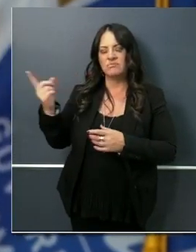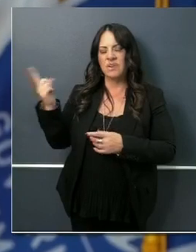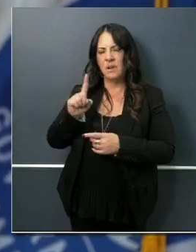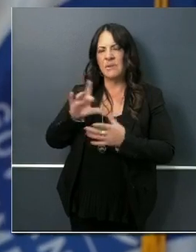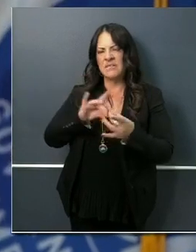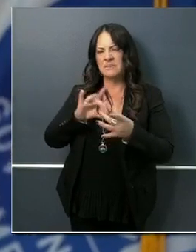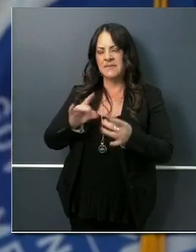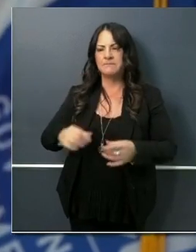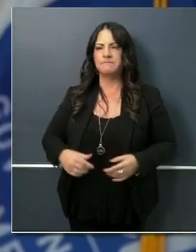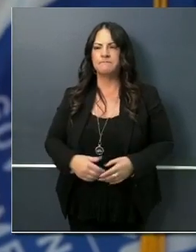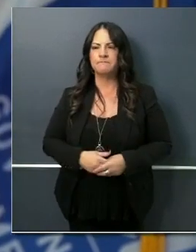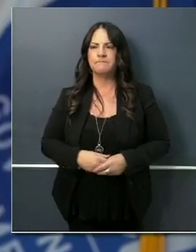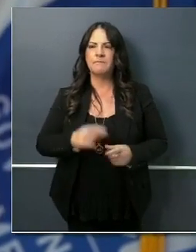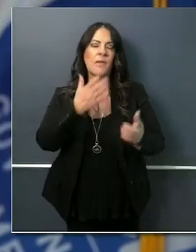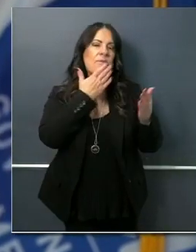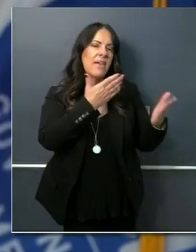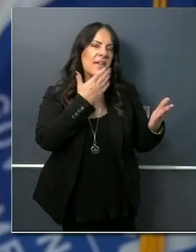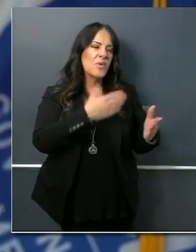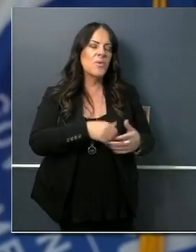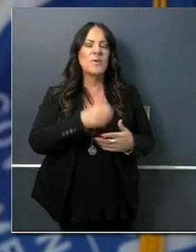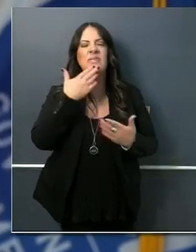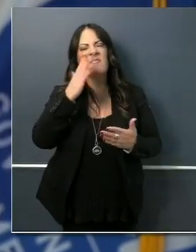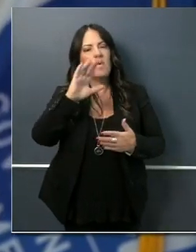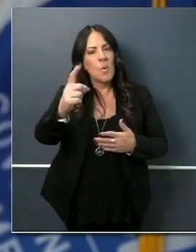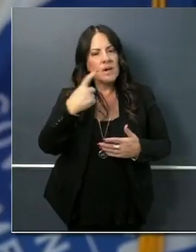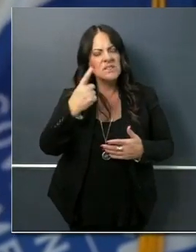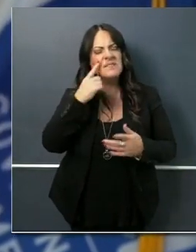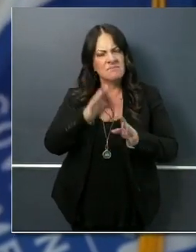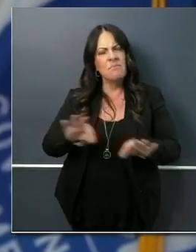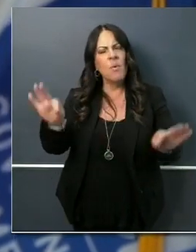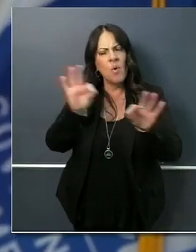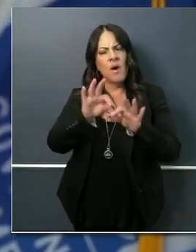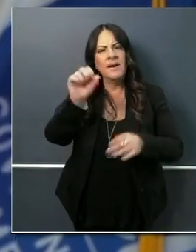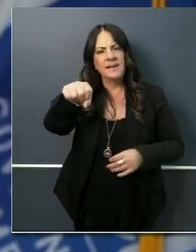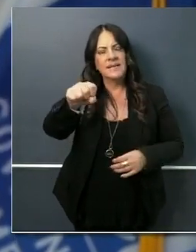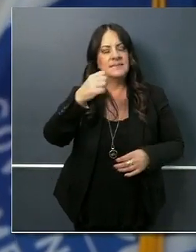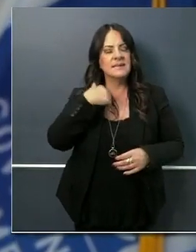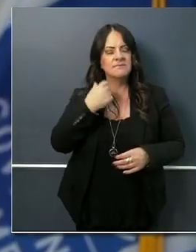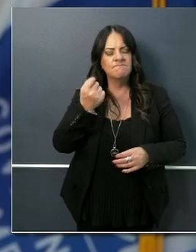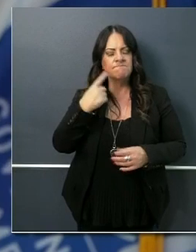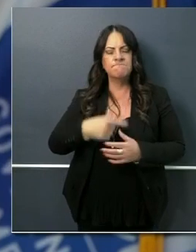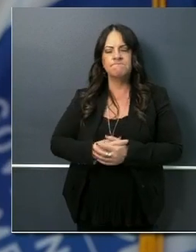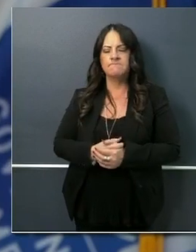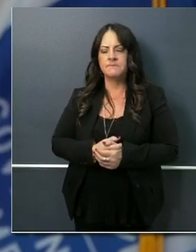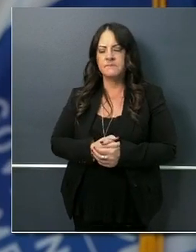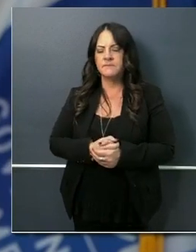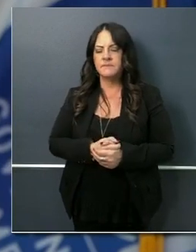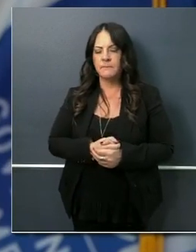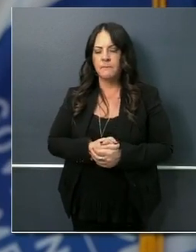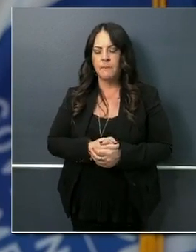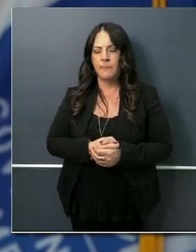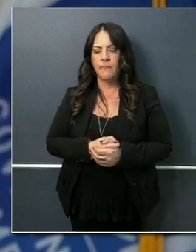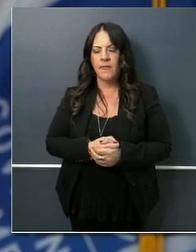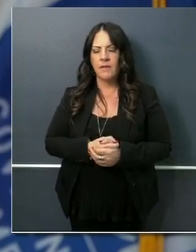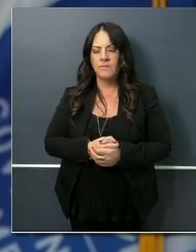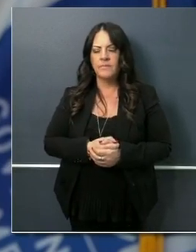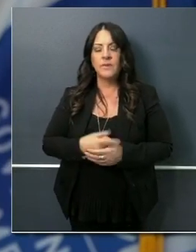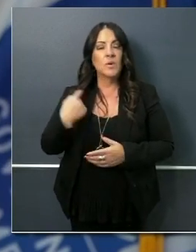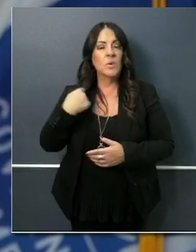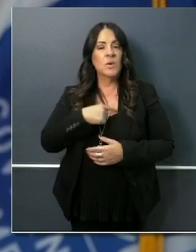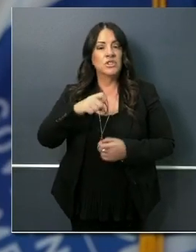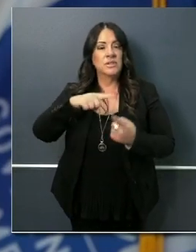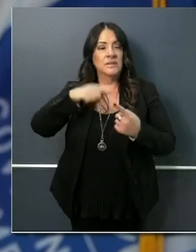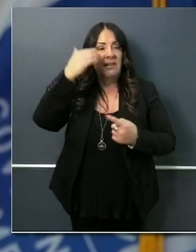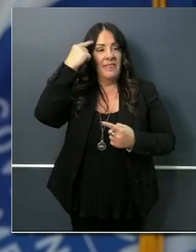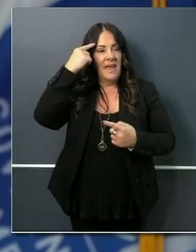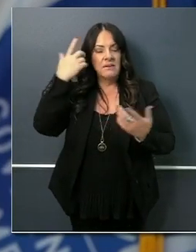Thank you, Governor, and thank you also for your question. I think it's a very important one because it really leads to us thinking about where our resources